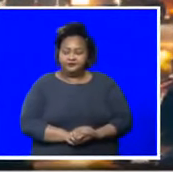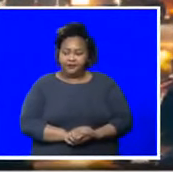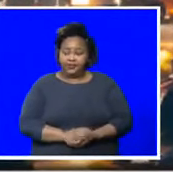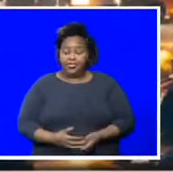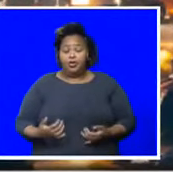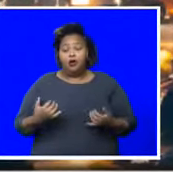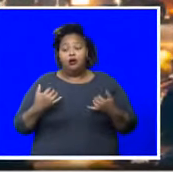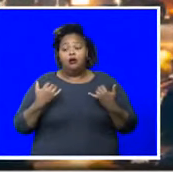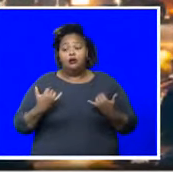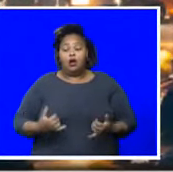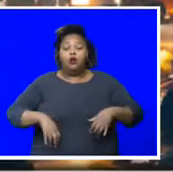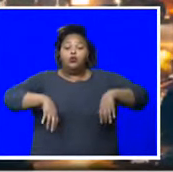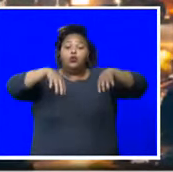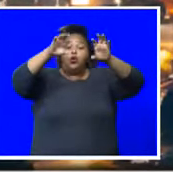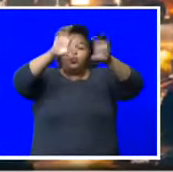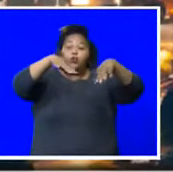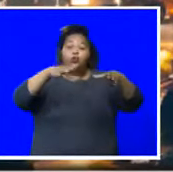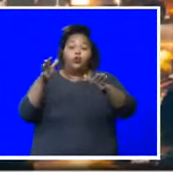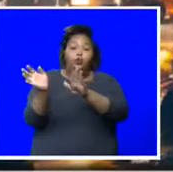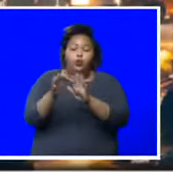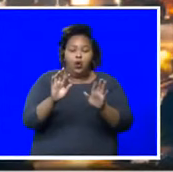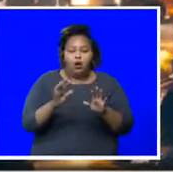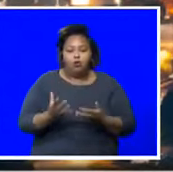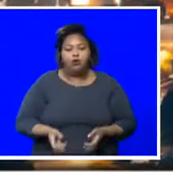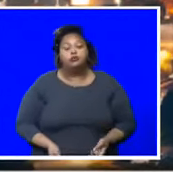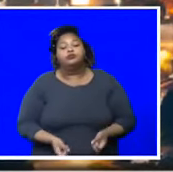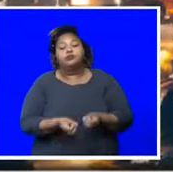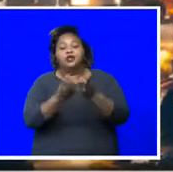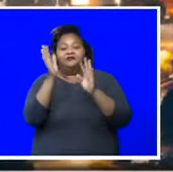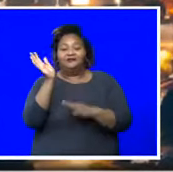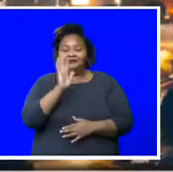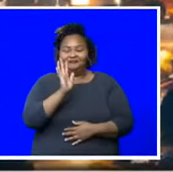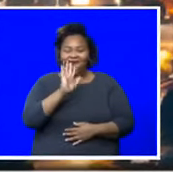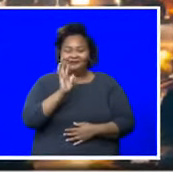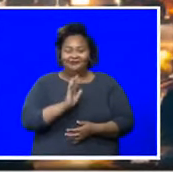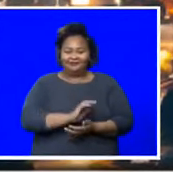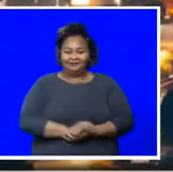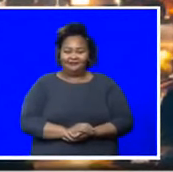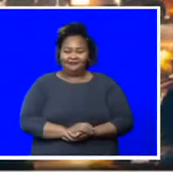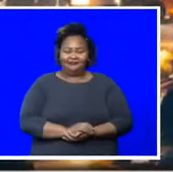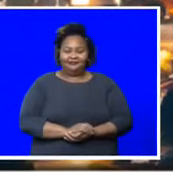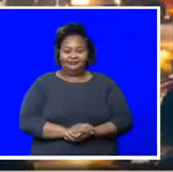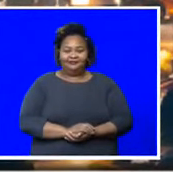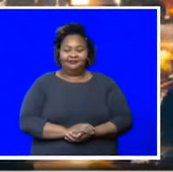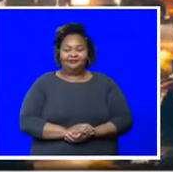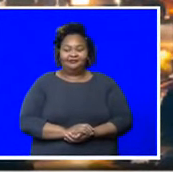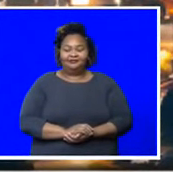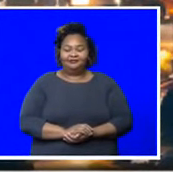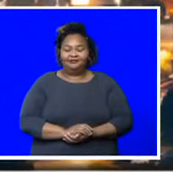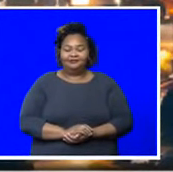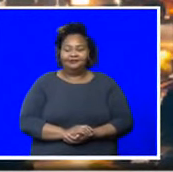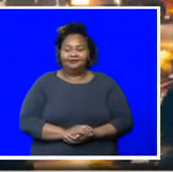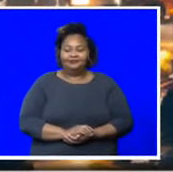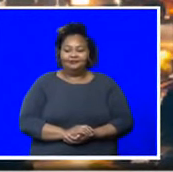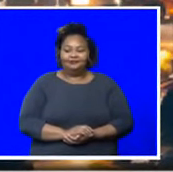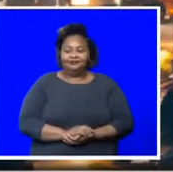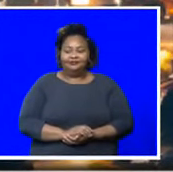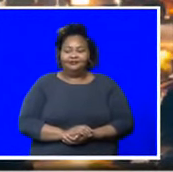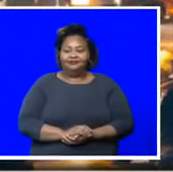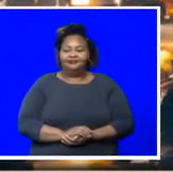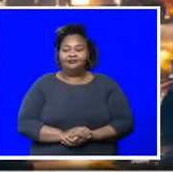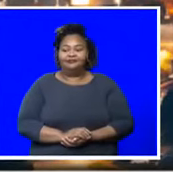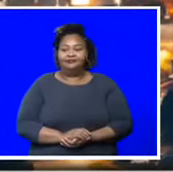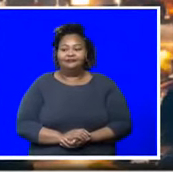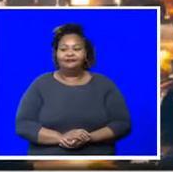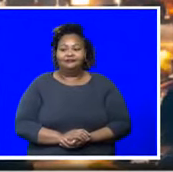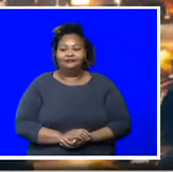Masata mahle tikucala tensimbi yesikhombisa sibonga kakhulu ukuhlalisana nathi sodawethamela ke tensimbi yesiphohlongo bathe sitabe sikulethela